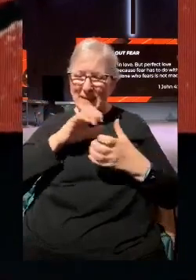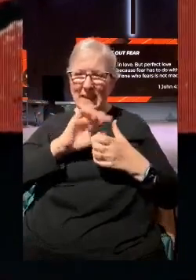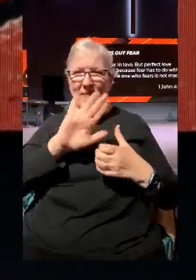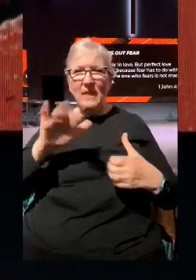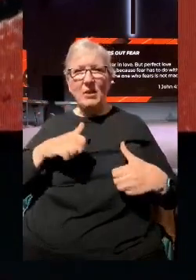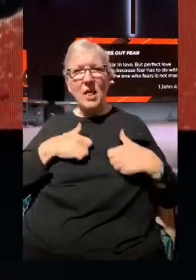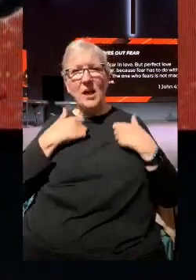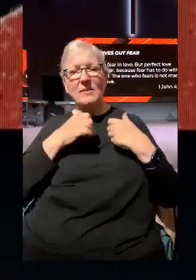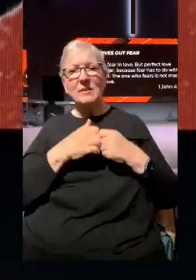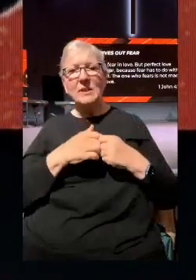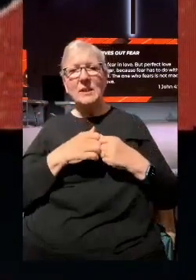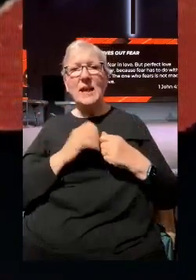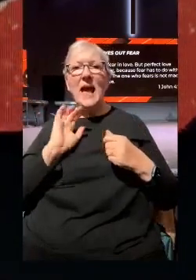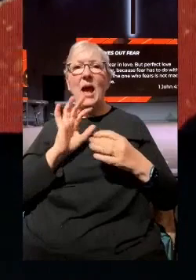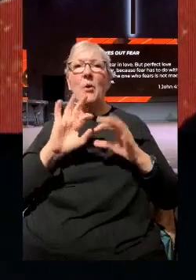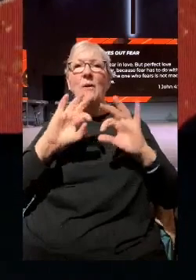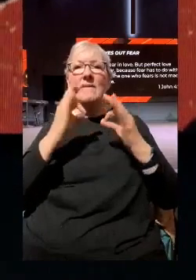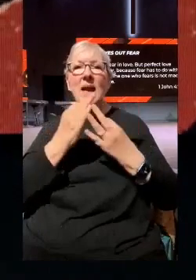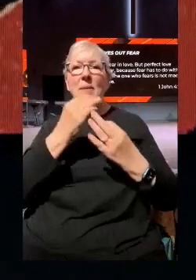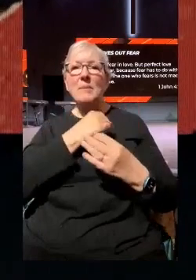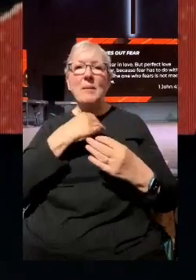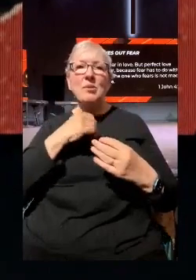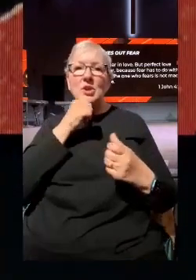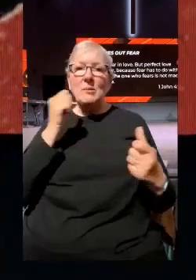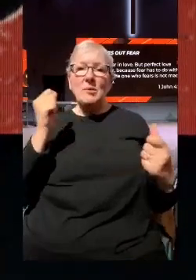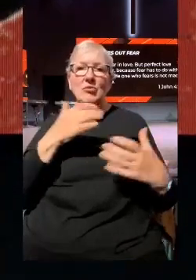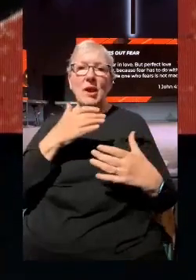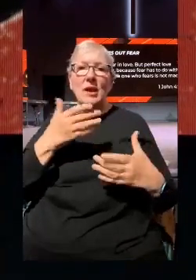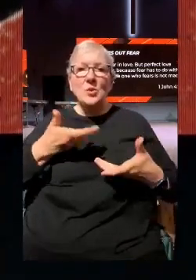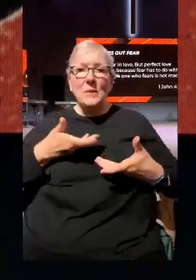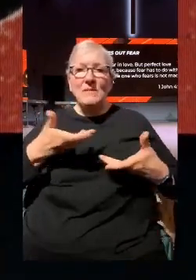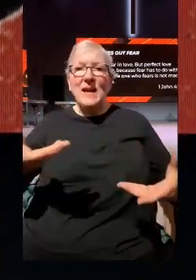Our family members shouldn't be afraid to invite us to Thanksgiving dinner.